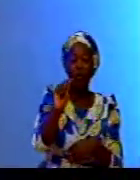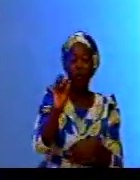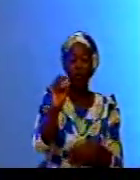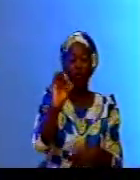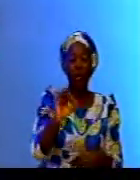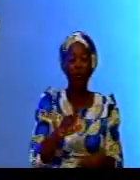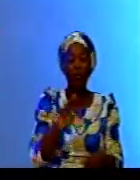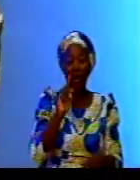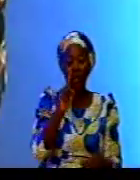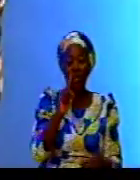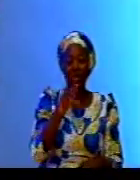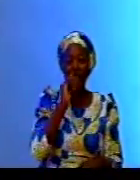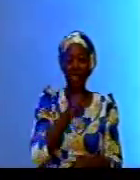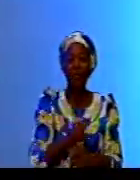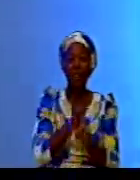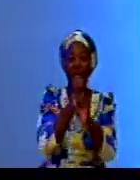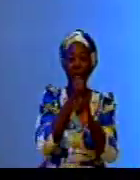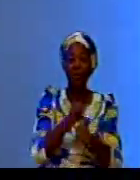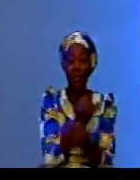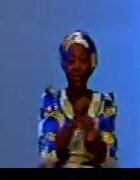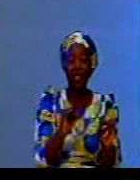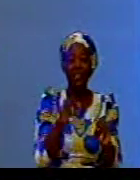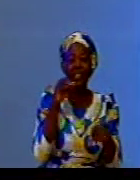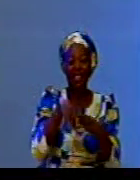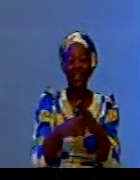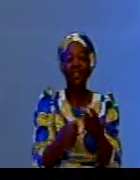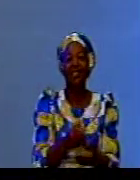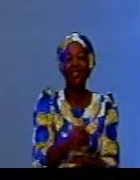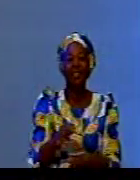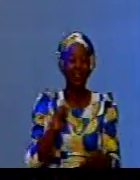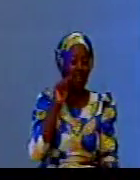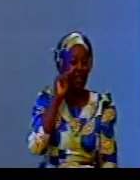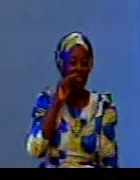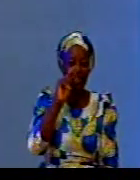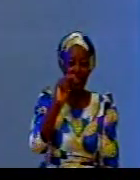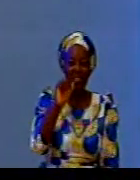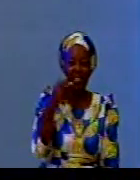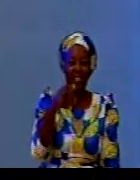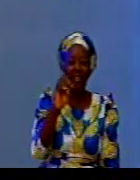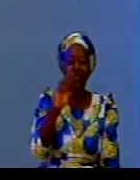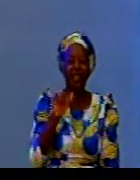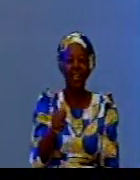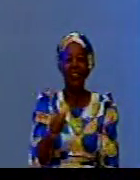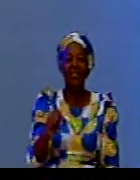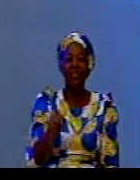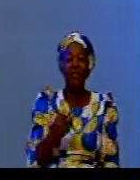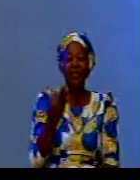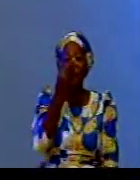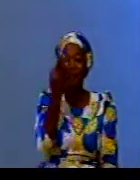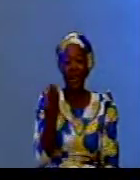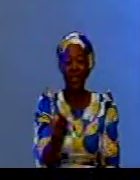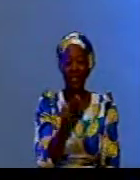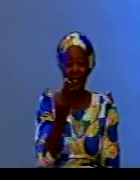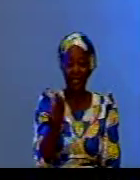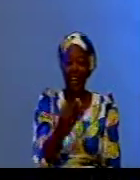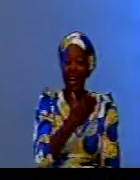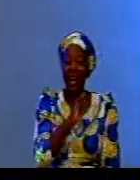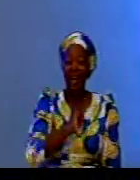Because of October 1, our independence in Nigeria,